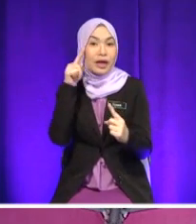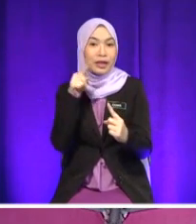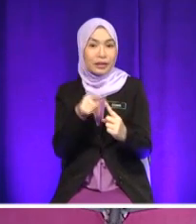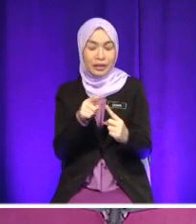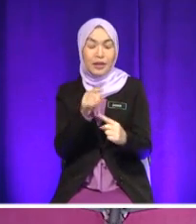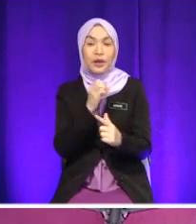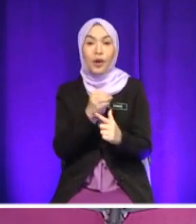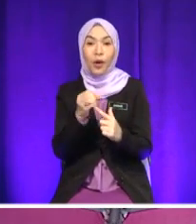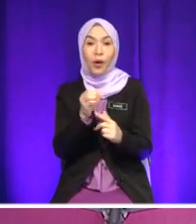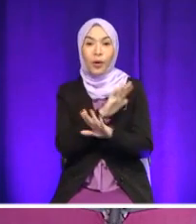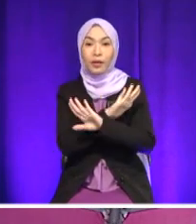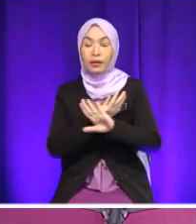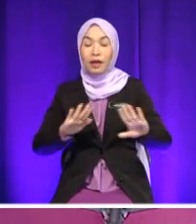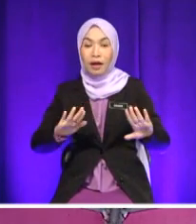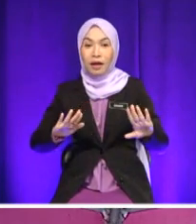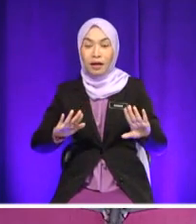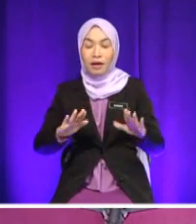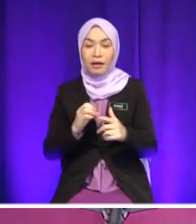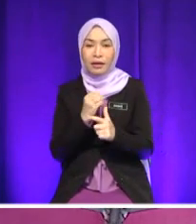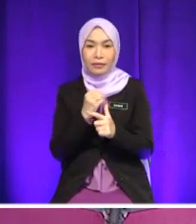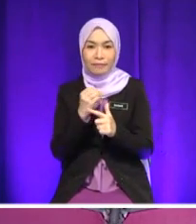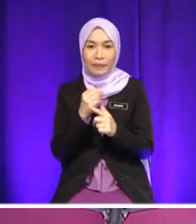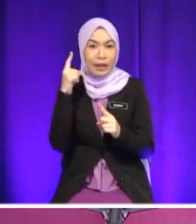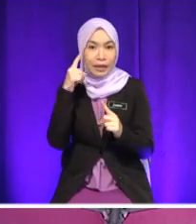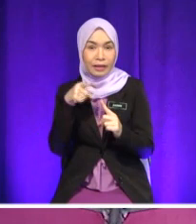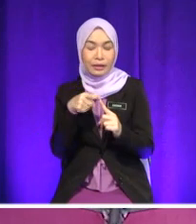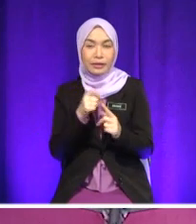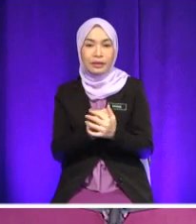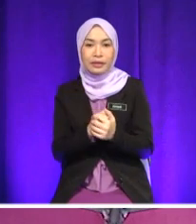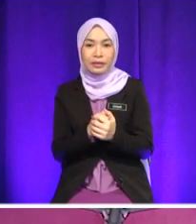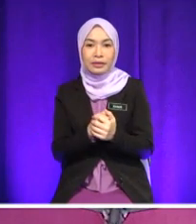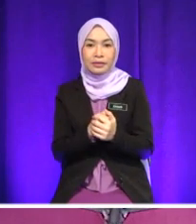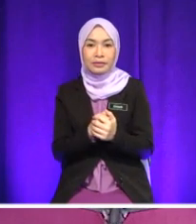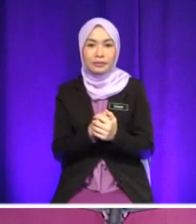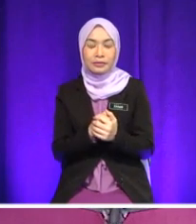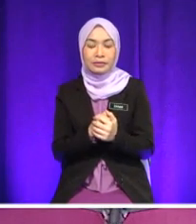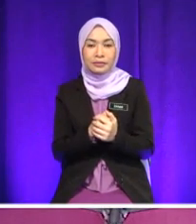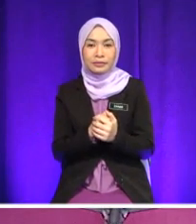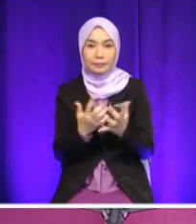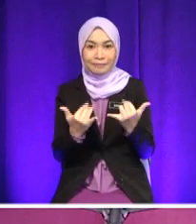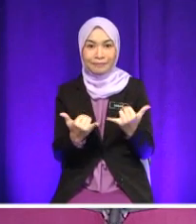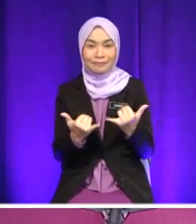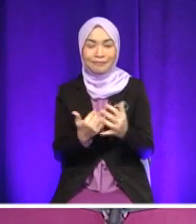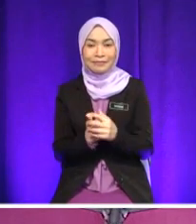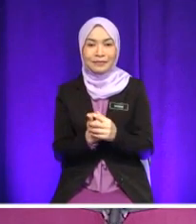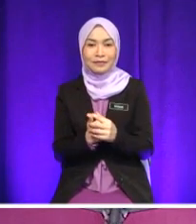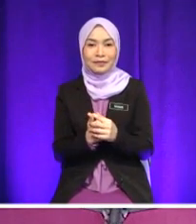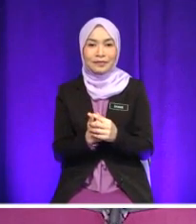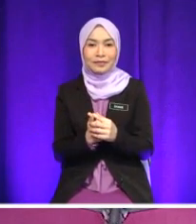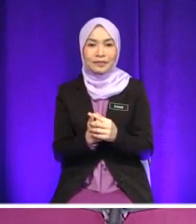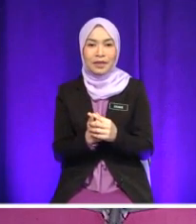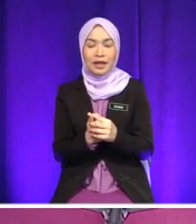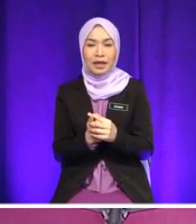friends politely, right? Yes. Okay, so let's have a little more activity